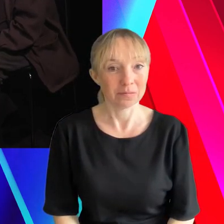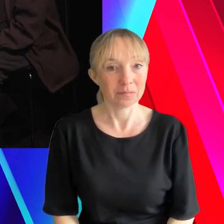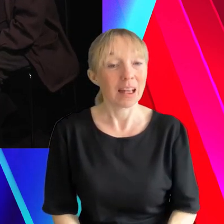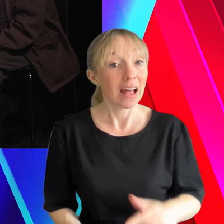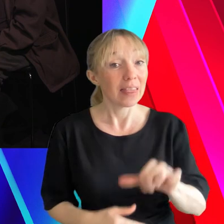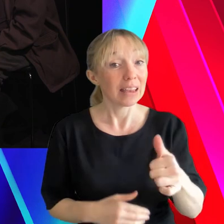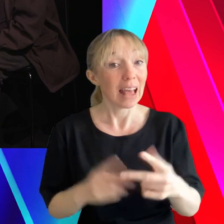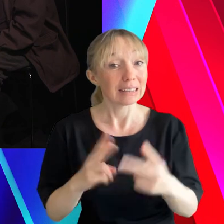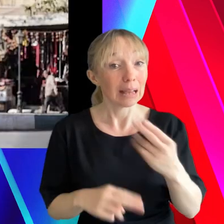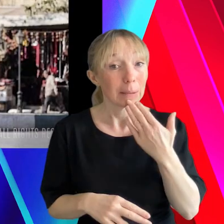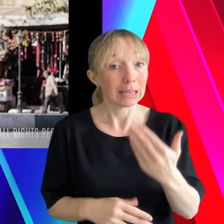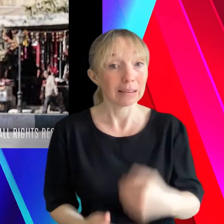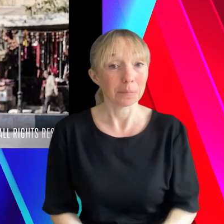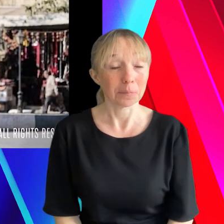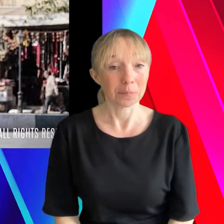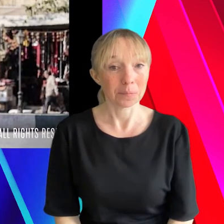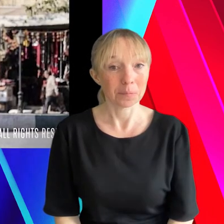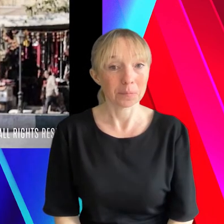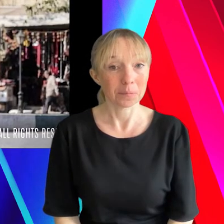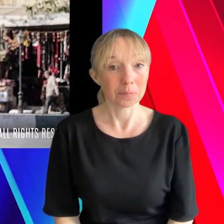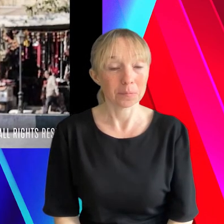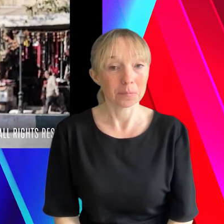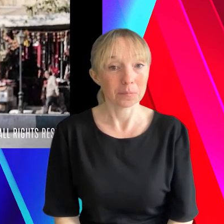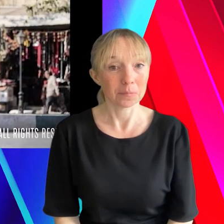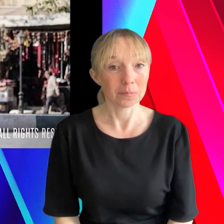Can we have the next clip, please?